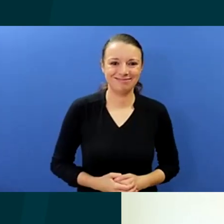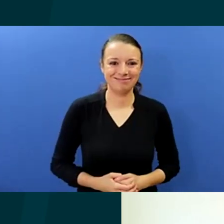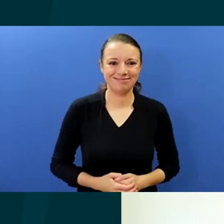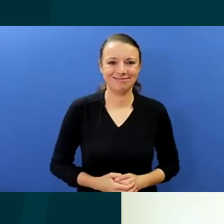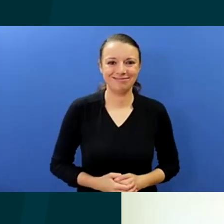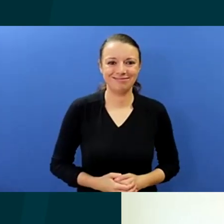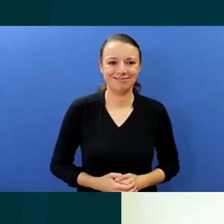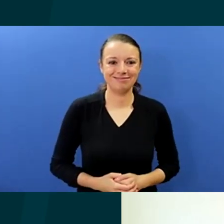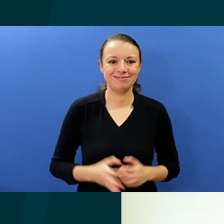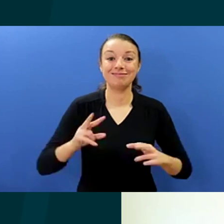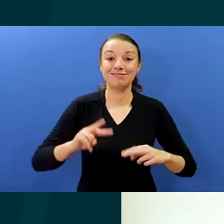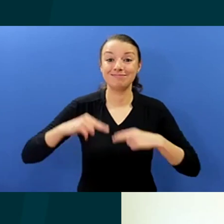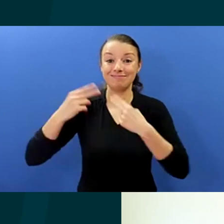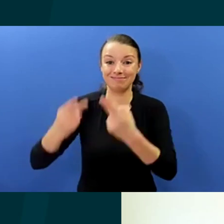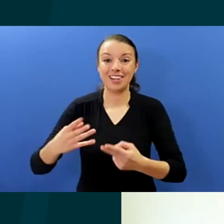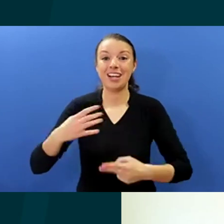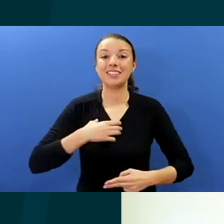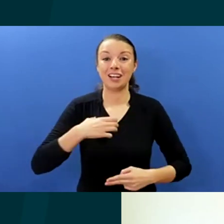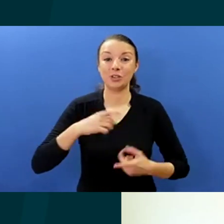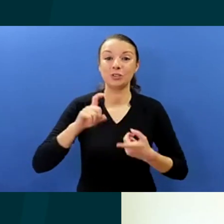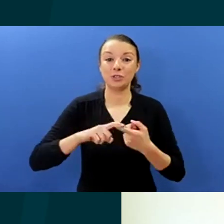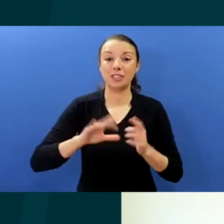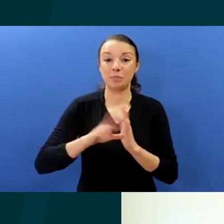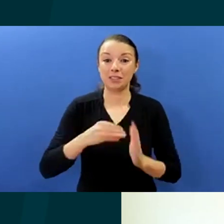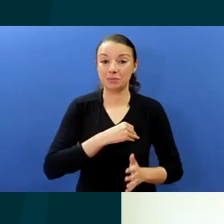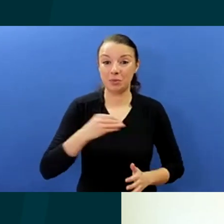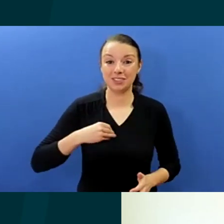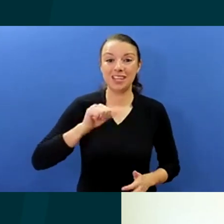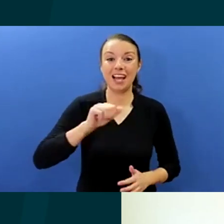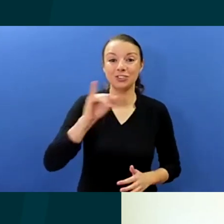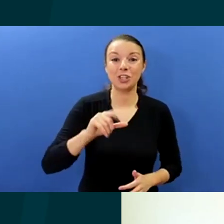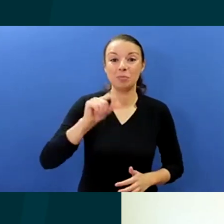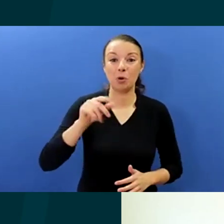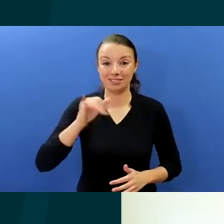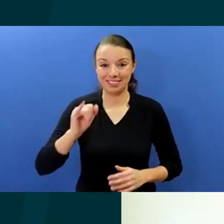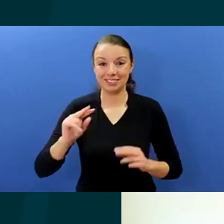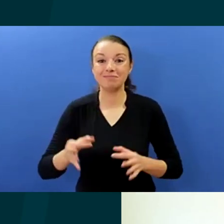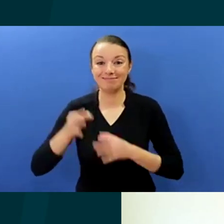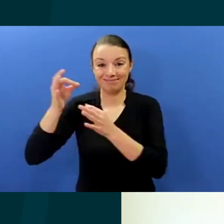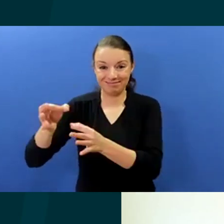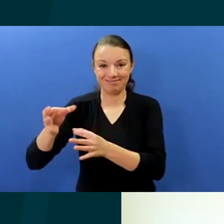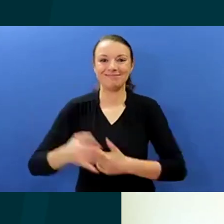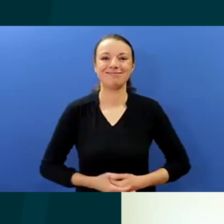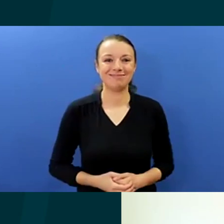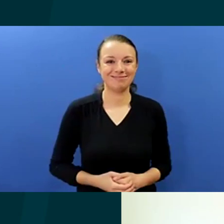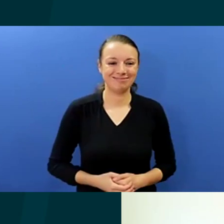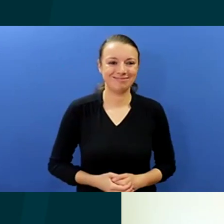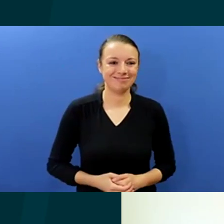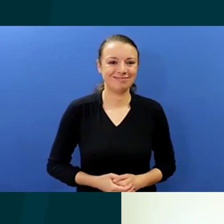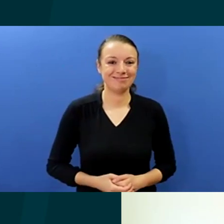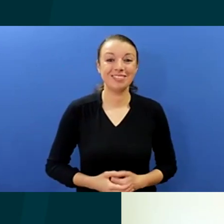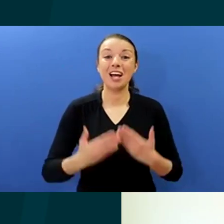And now I would like to pass the floor to the director of the Office of the Association of Polish Cities, Mr. Andrzej Porawski. The floor is